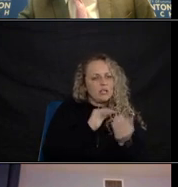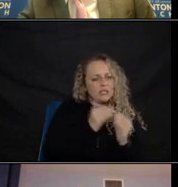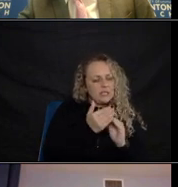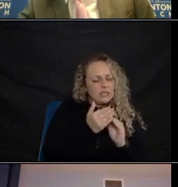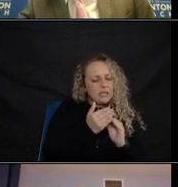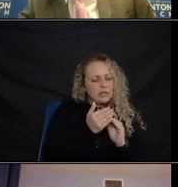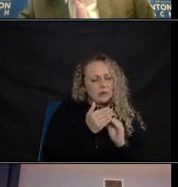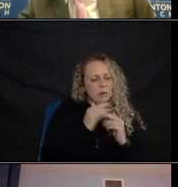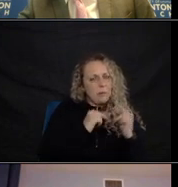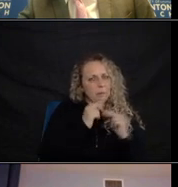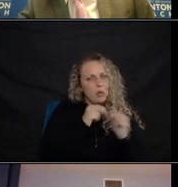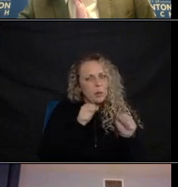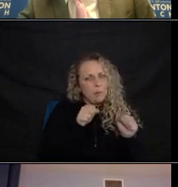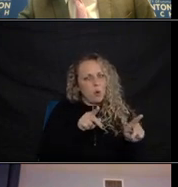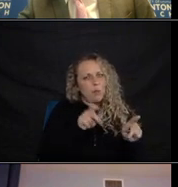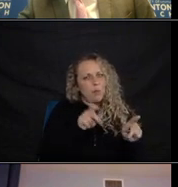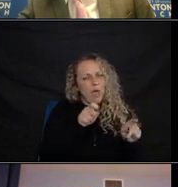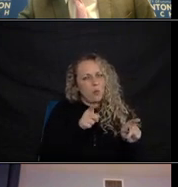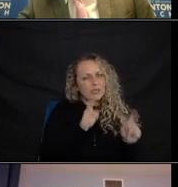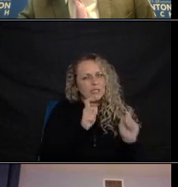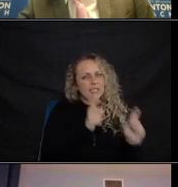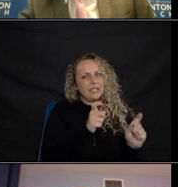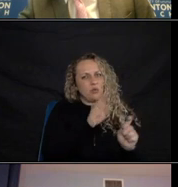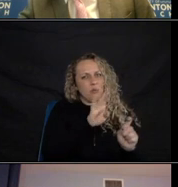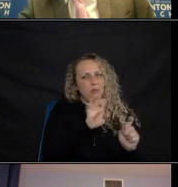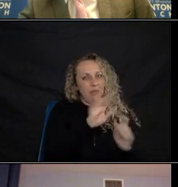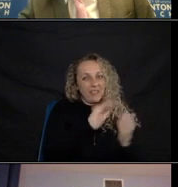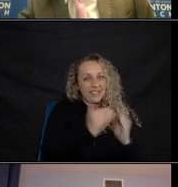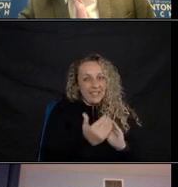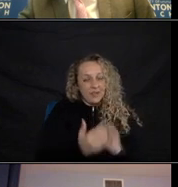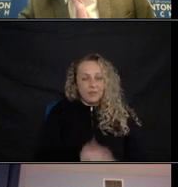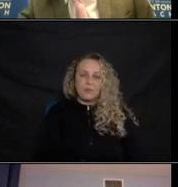permit that was issued by the city.